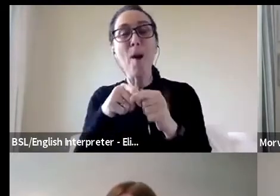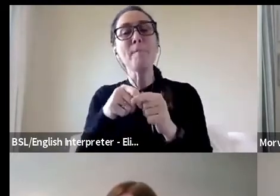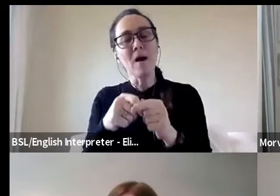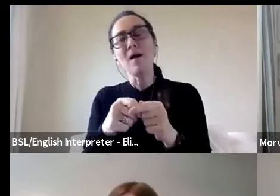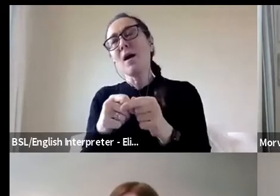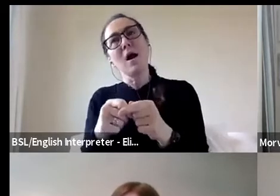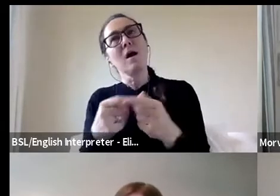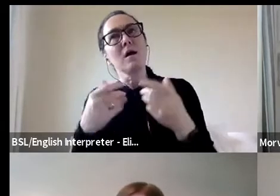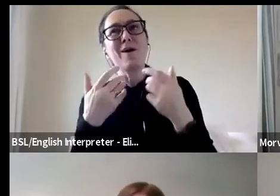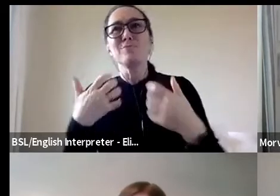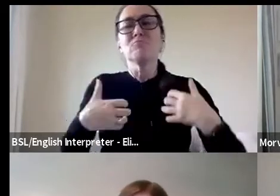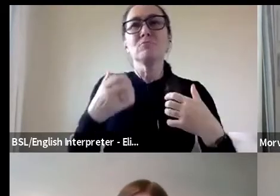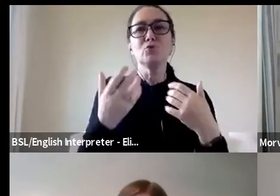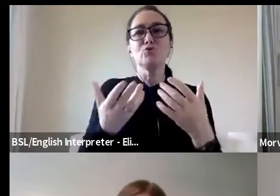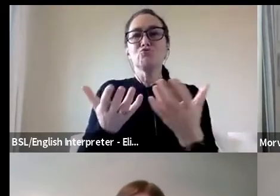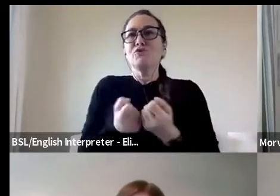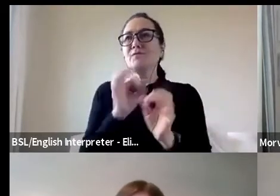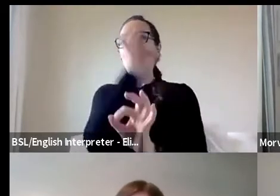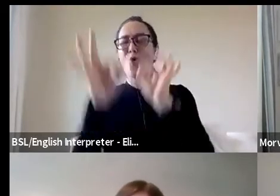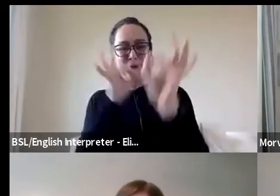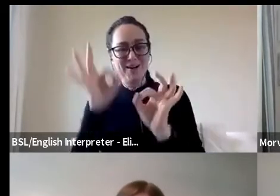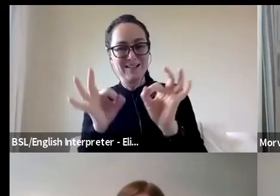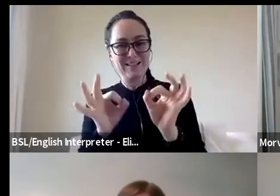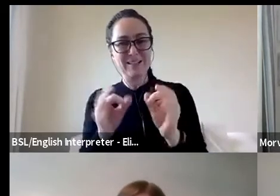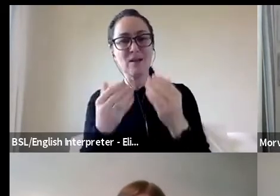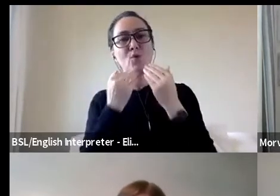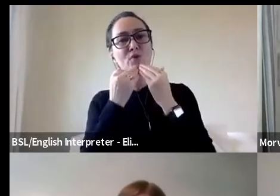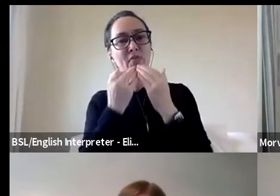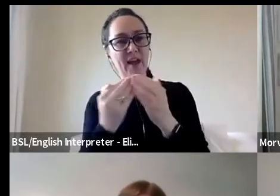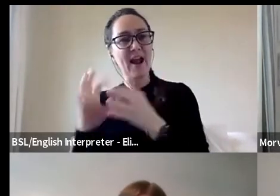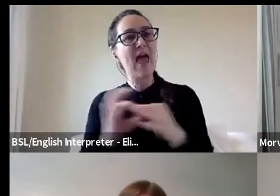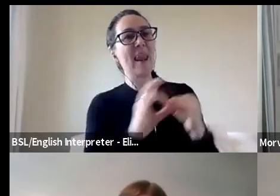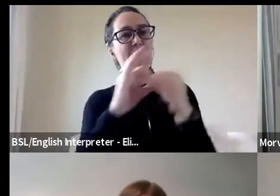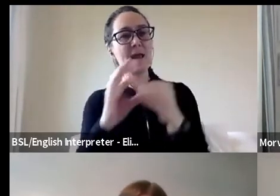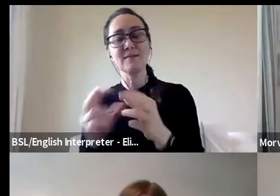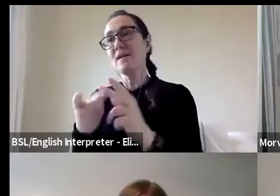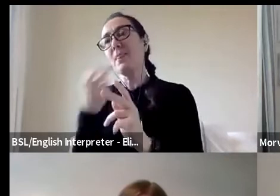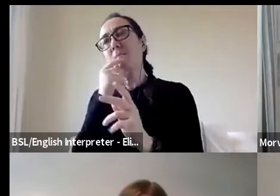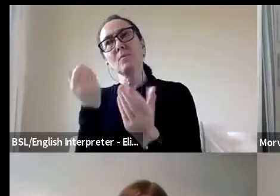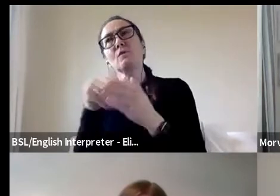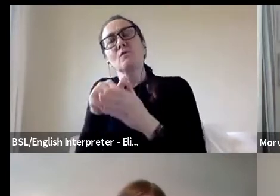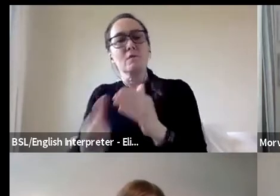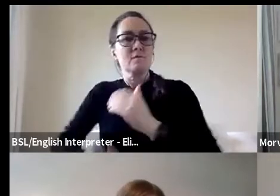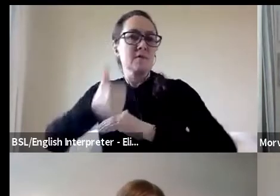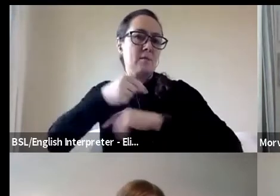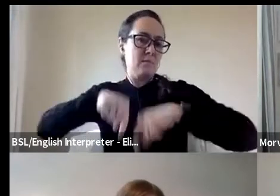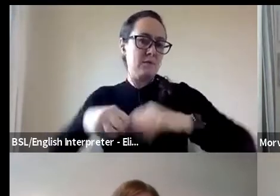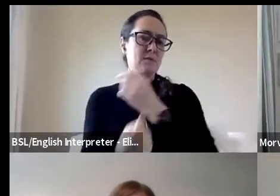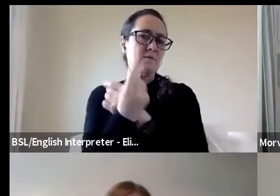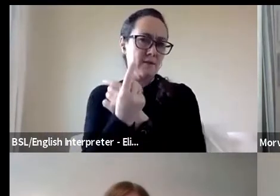your questions. And can I thank the Alliance and others for putting on this event this